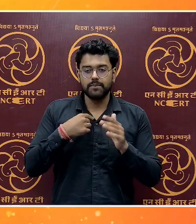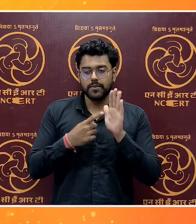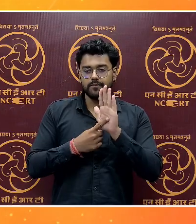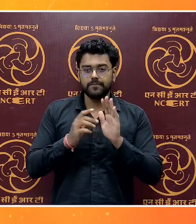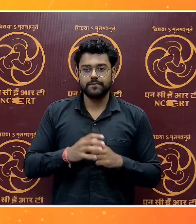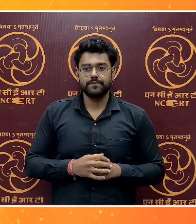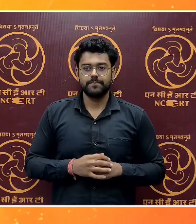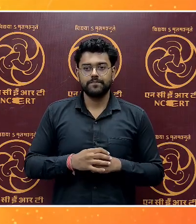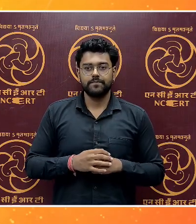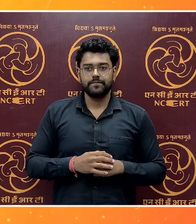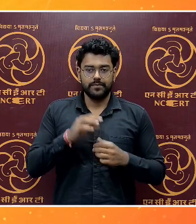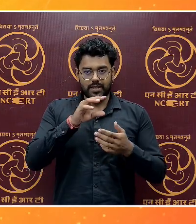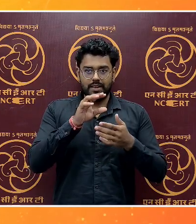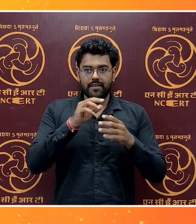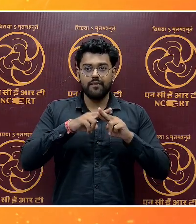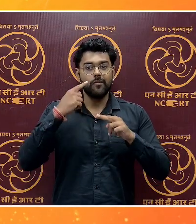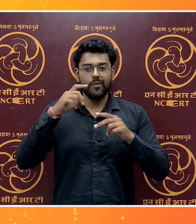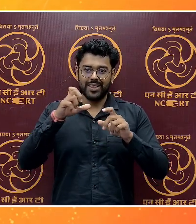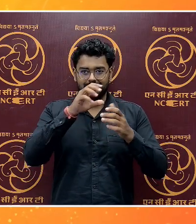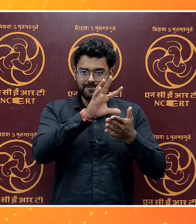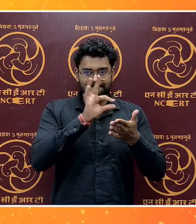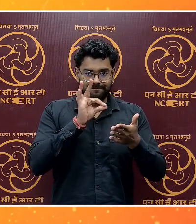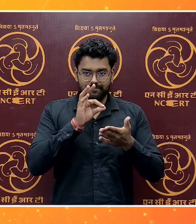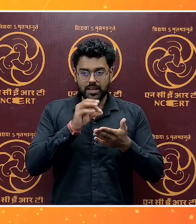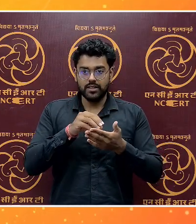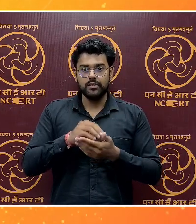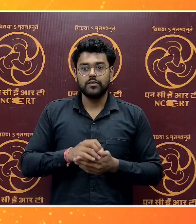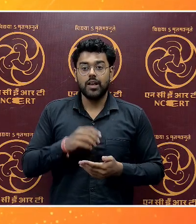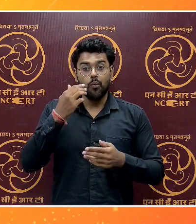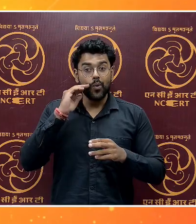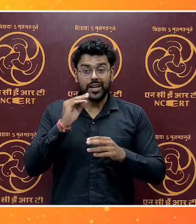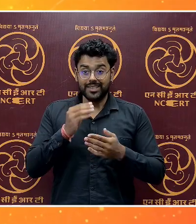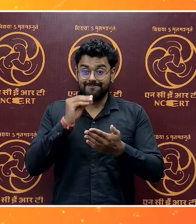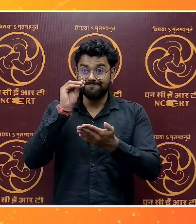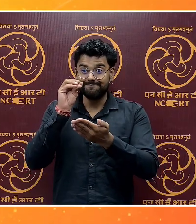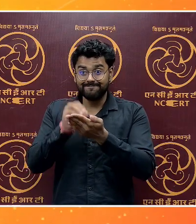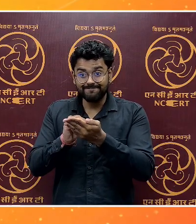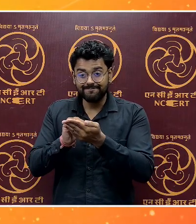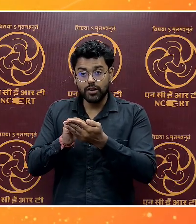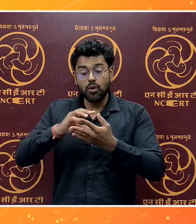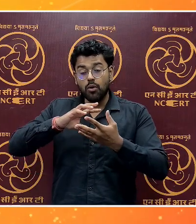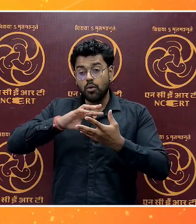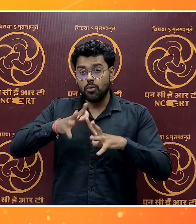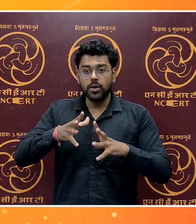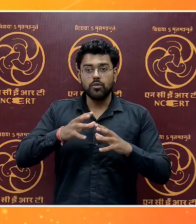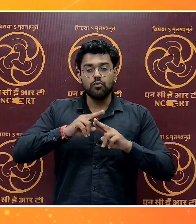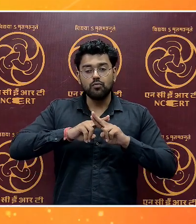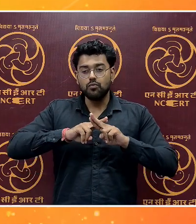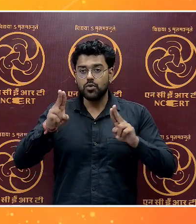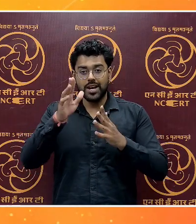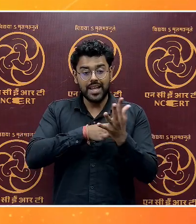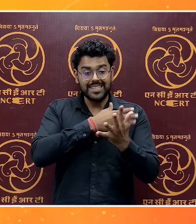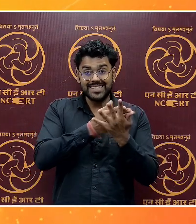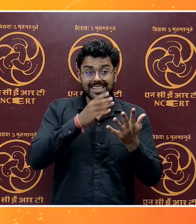Once I will select the file, then upload it. Once I click on upload, all the data what I have there on Excel sheet will